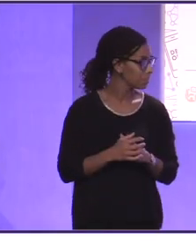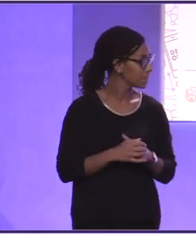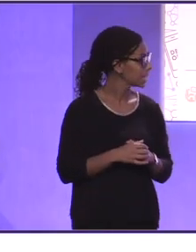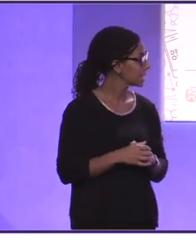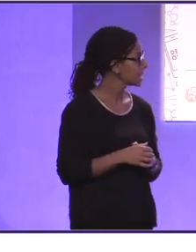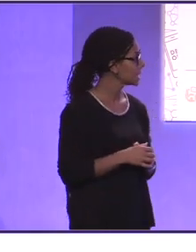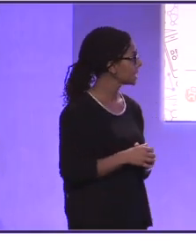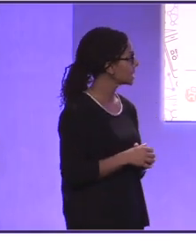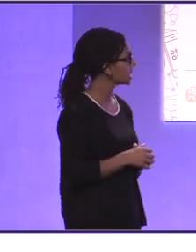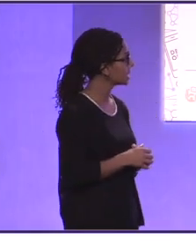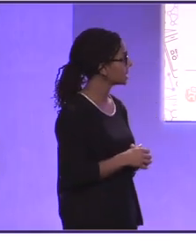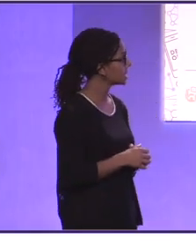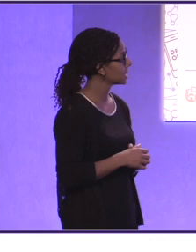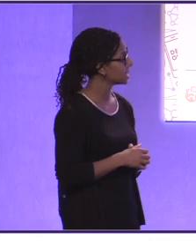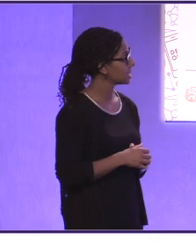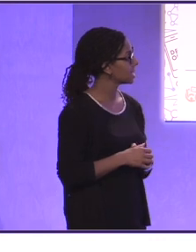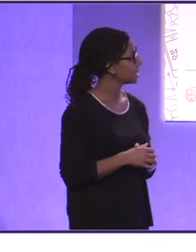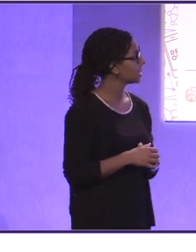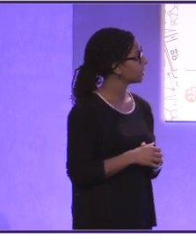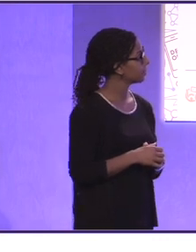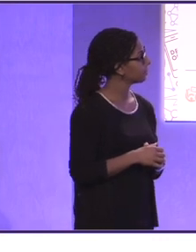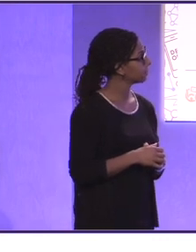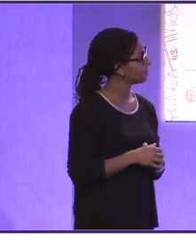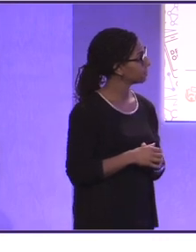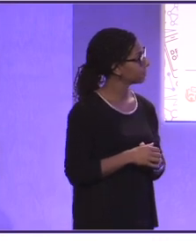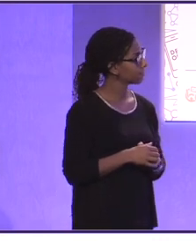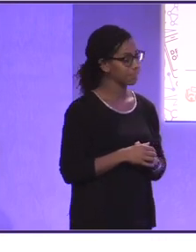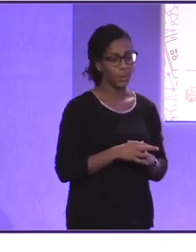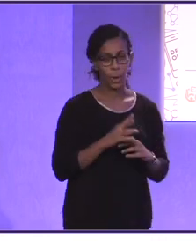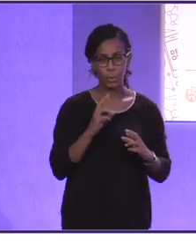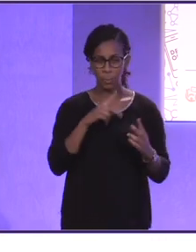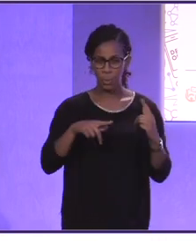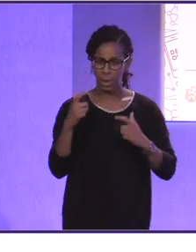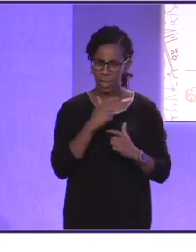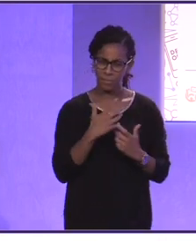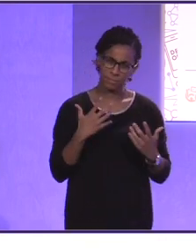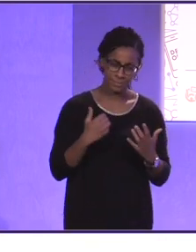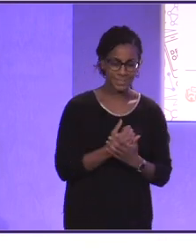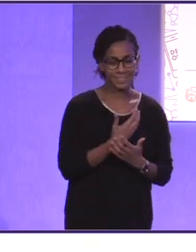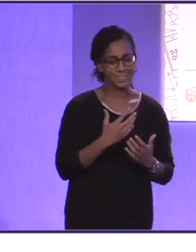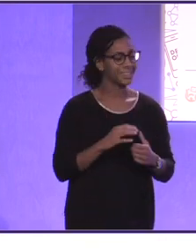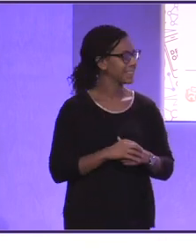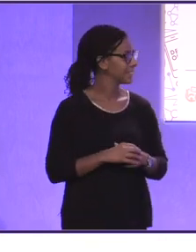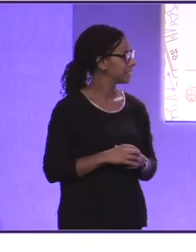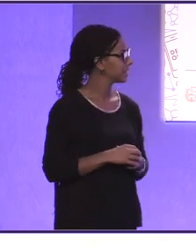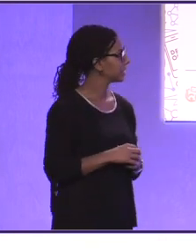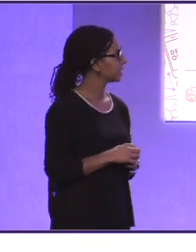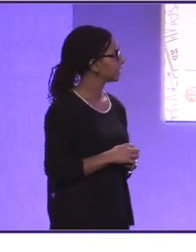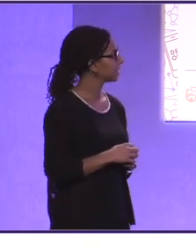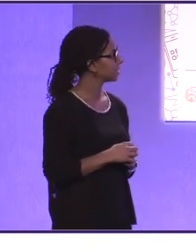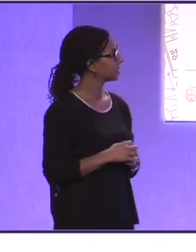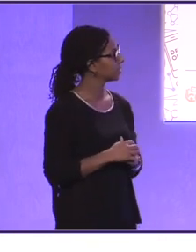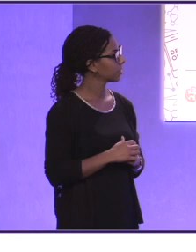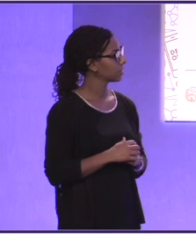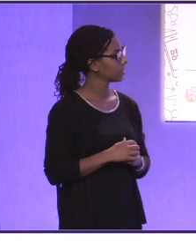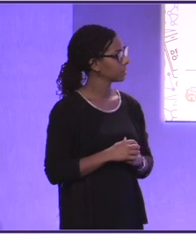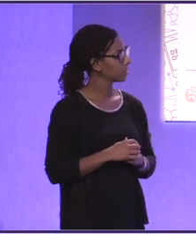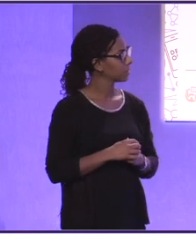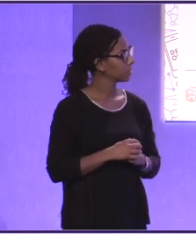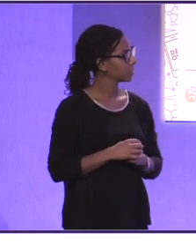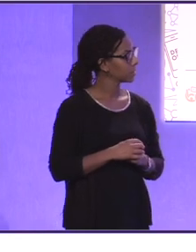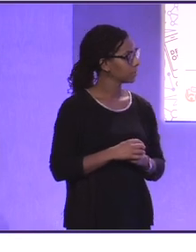I was expecting to get someone to laugh. Thank you very much. I'm actually a software engineer at